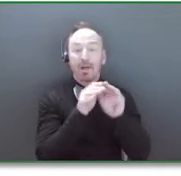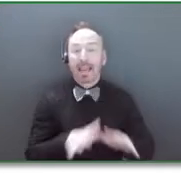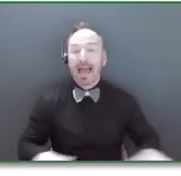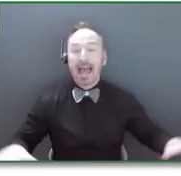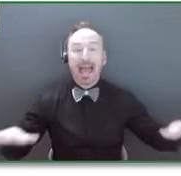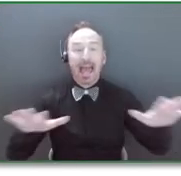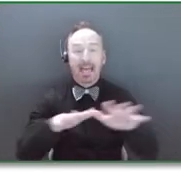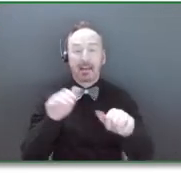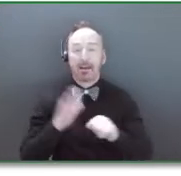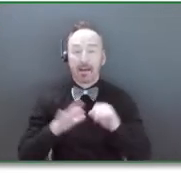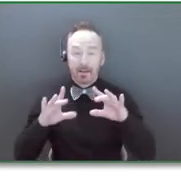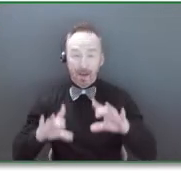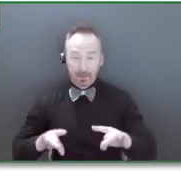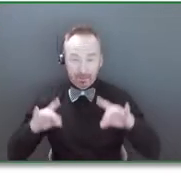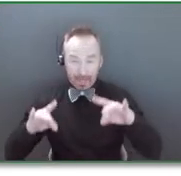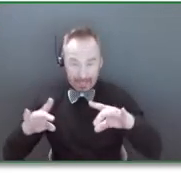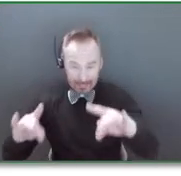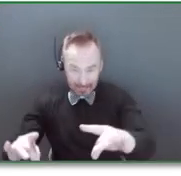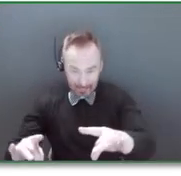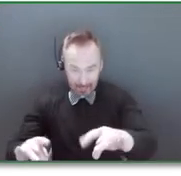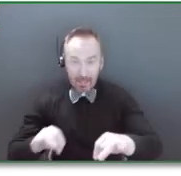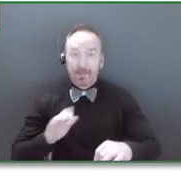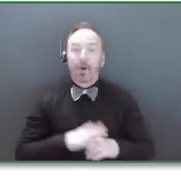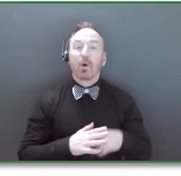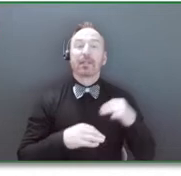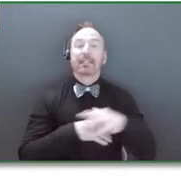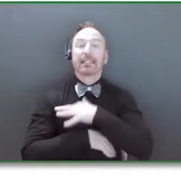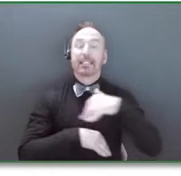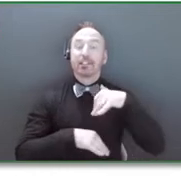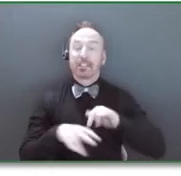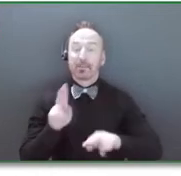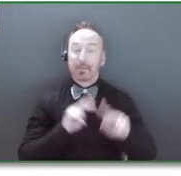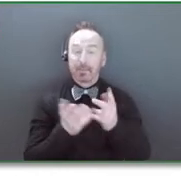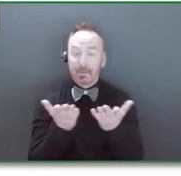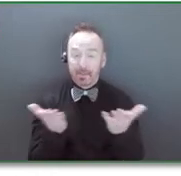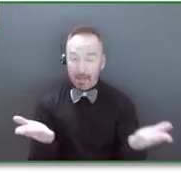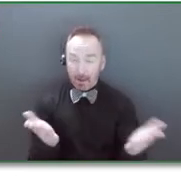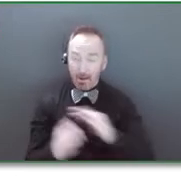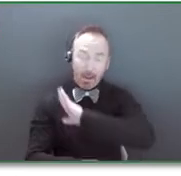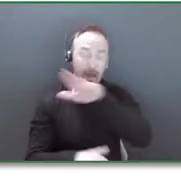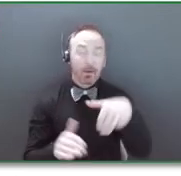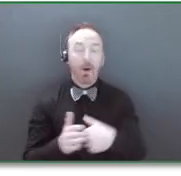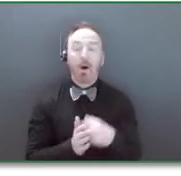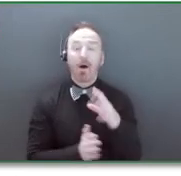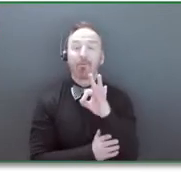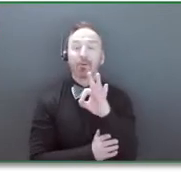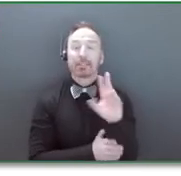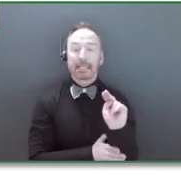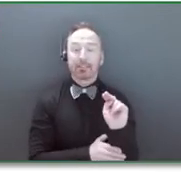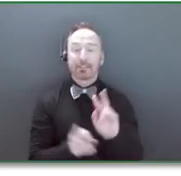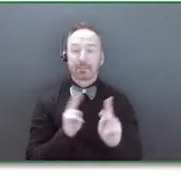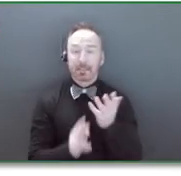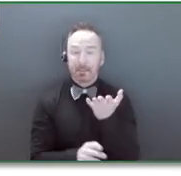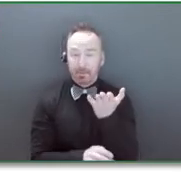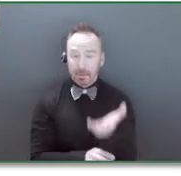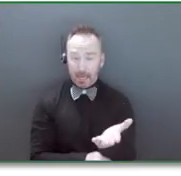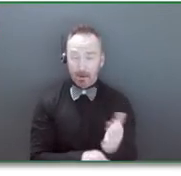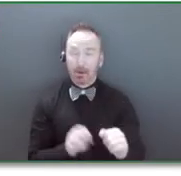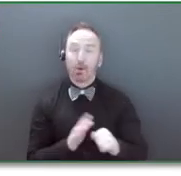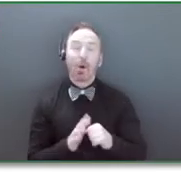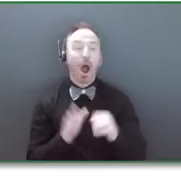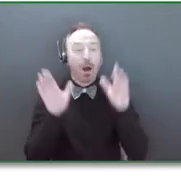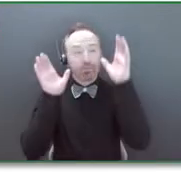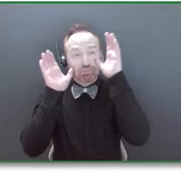we live and upon whose shoulders we stand, and to all First Nations of the lands of those who are listening to this presentation.